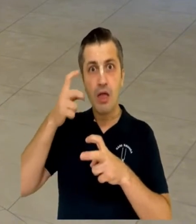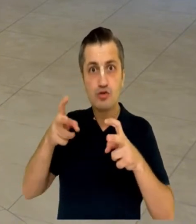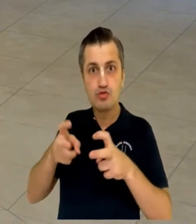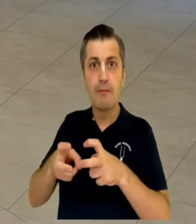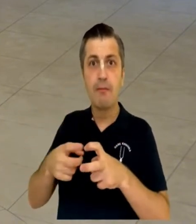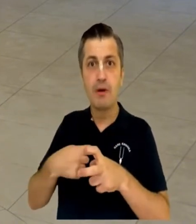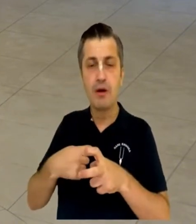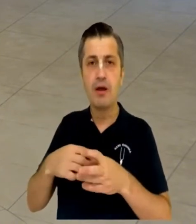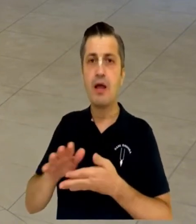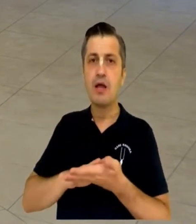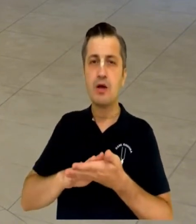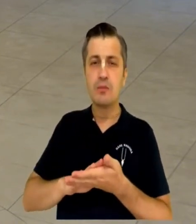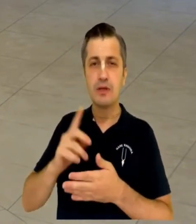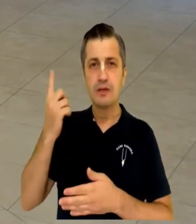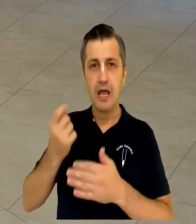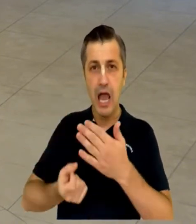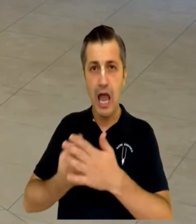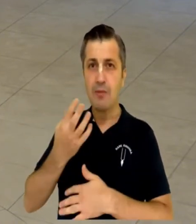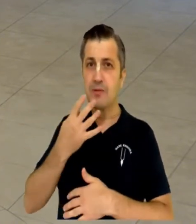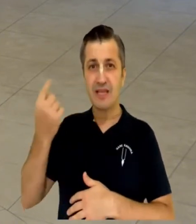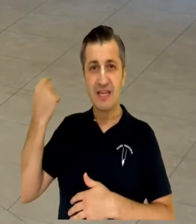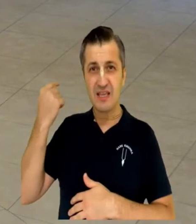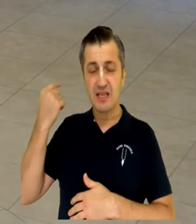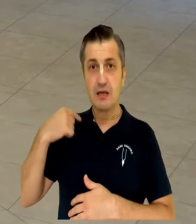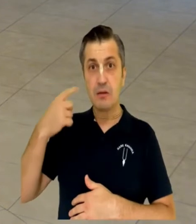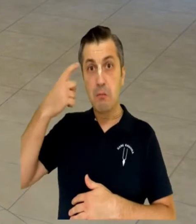can trigger a lot of stress responses, cortisol and all that stuff.